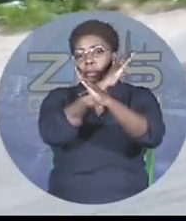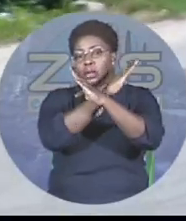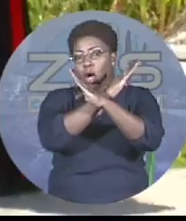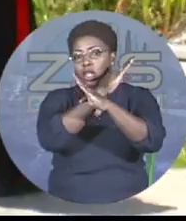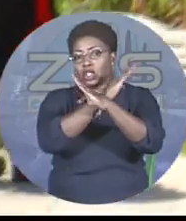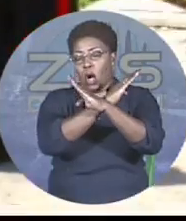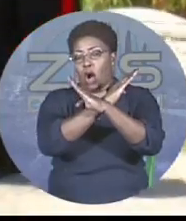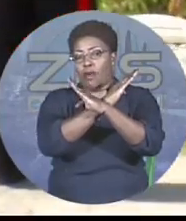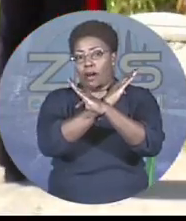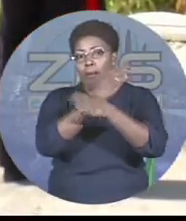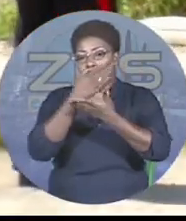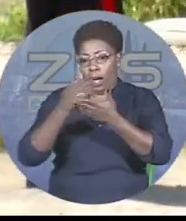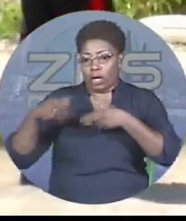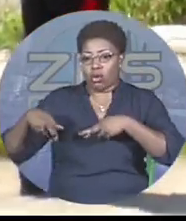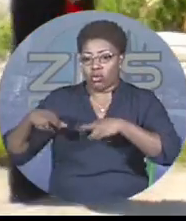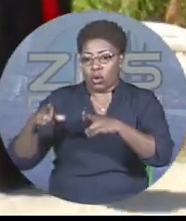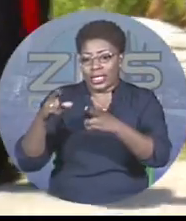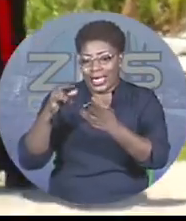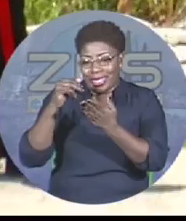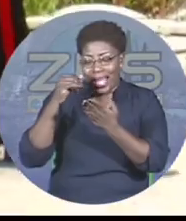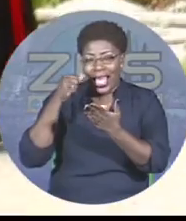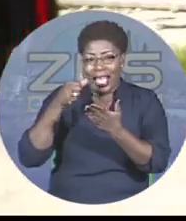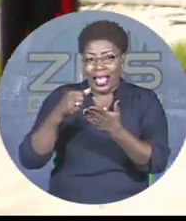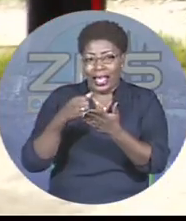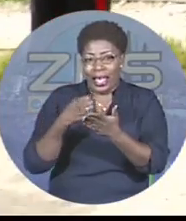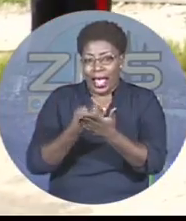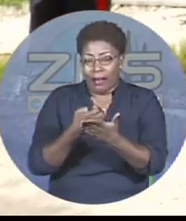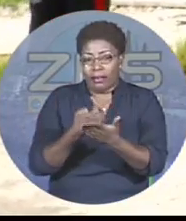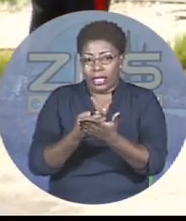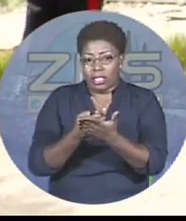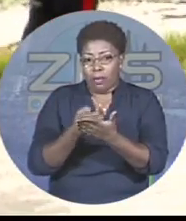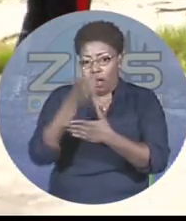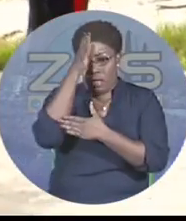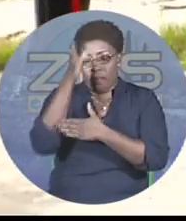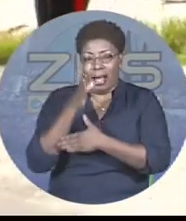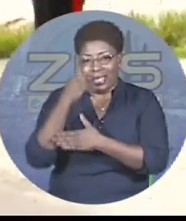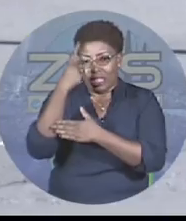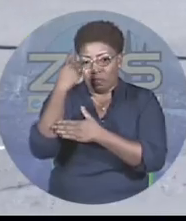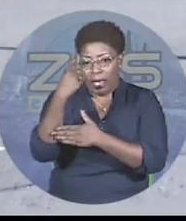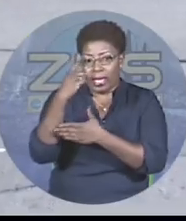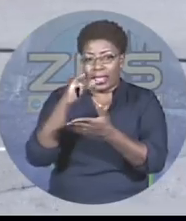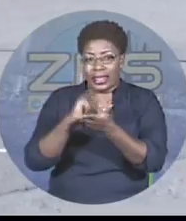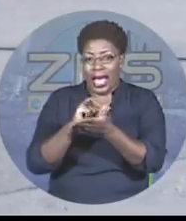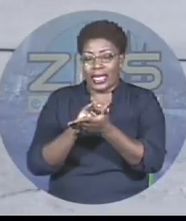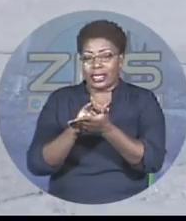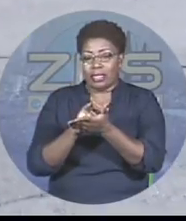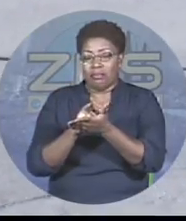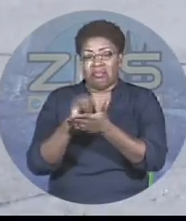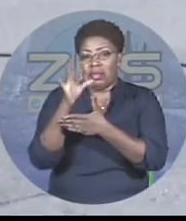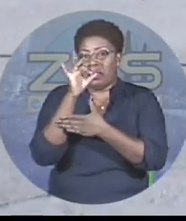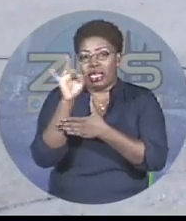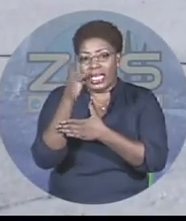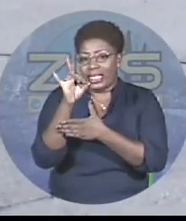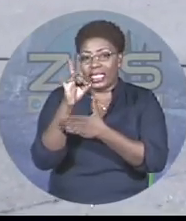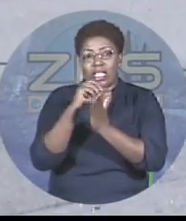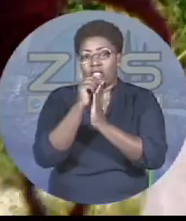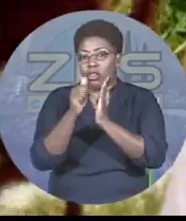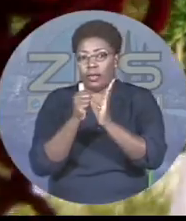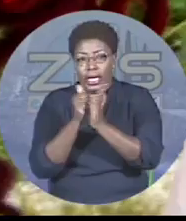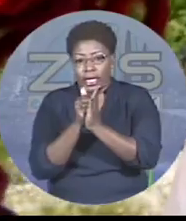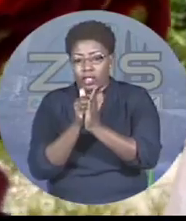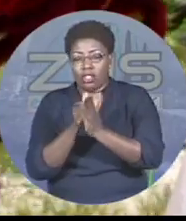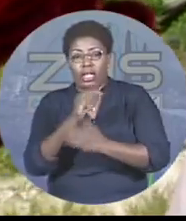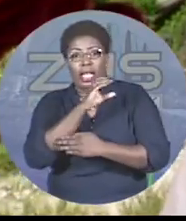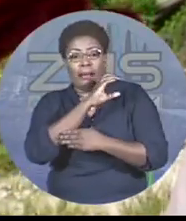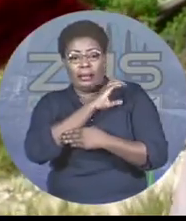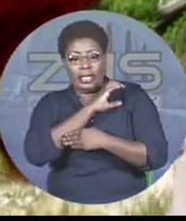of Claridge Road to gather evidence around the body of the male victim, who police suspect is no more than 18 years old. Officer